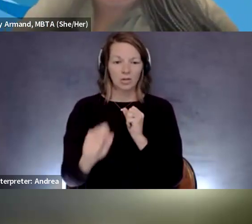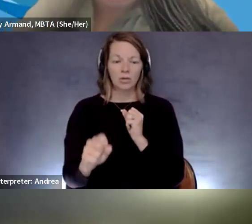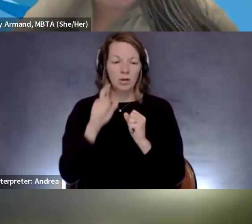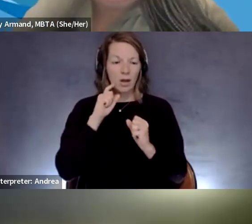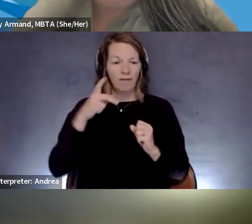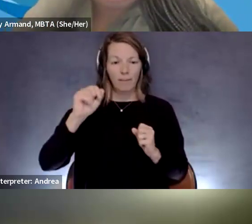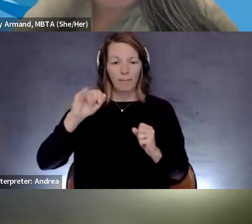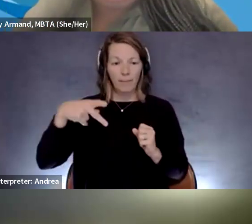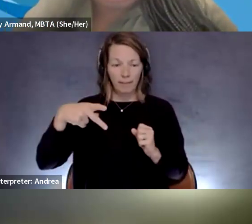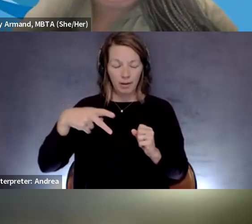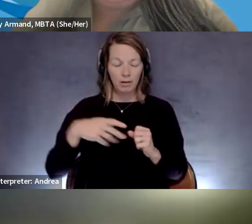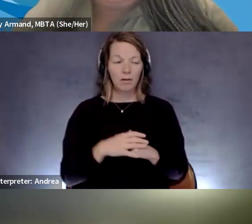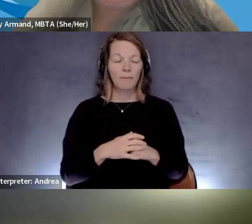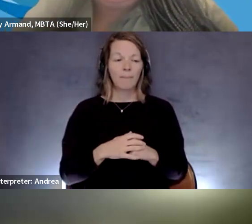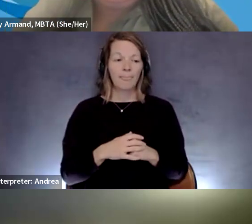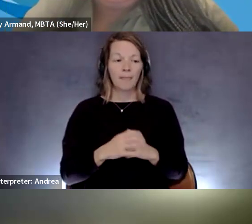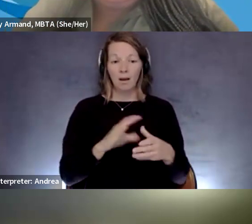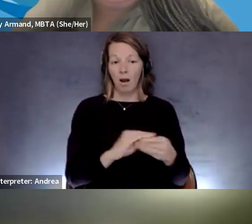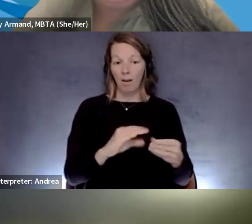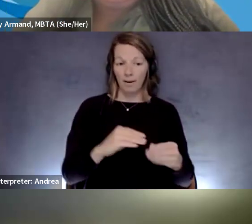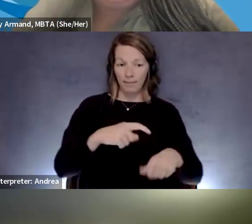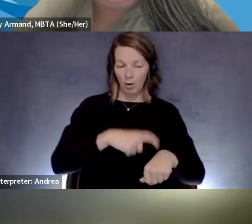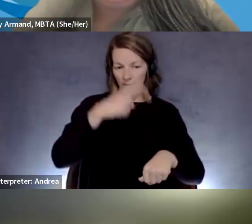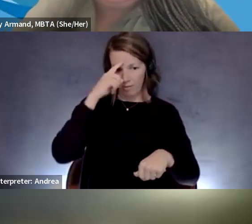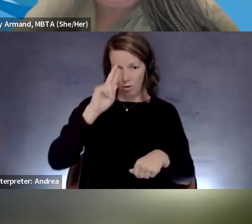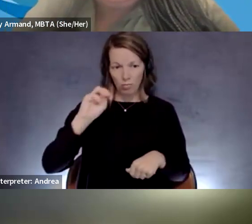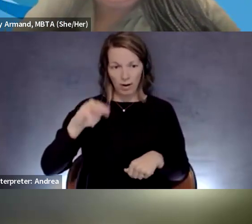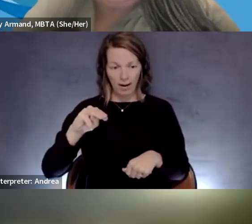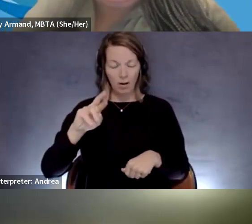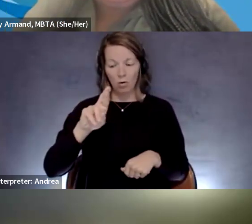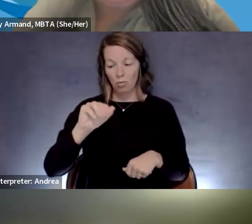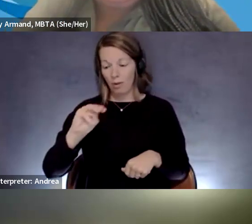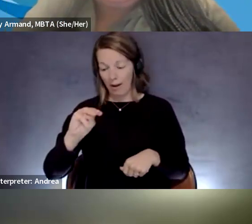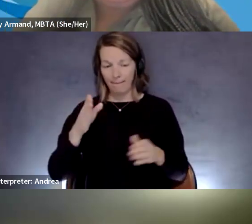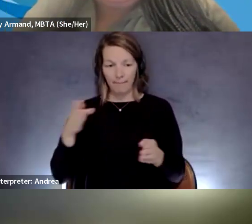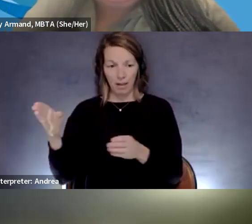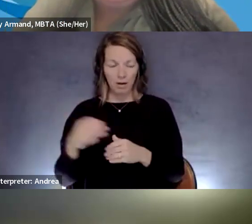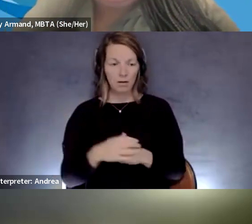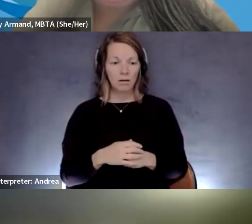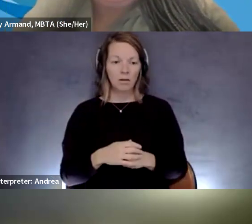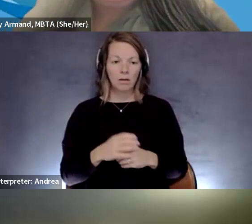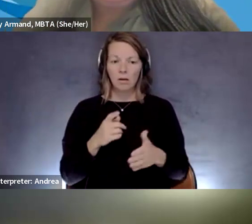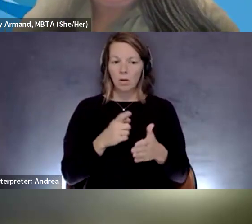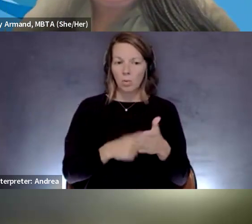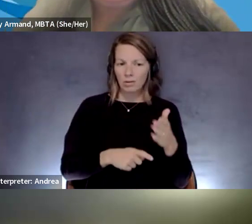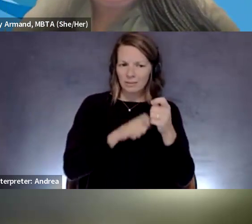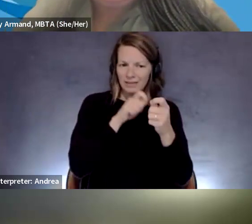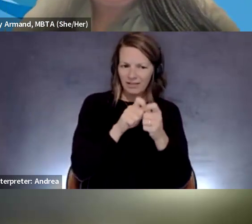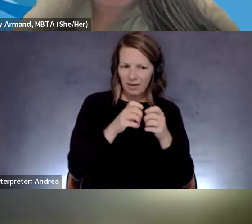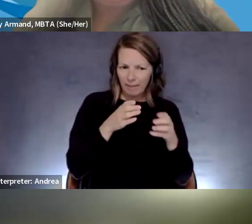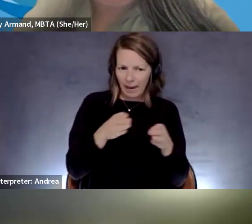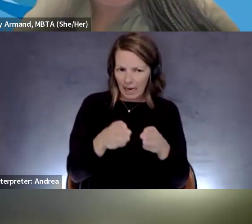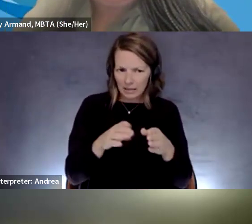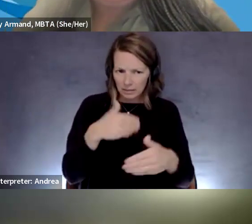PIP, comment period for the RAM plan. I want to hear what's the specific mechanism to do